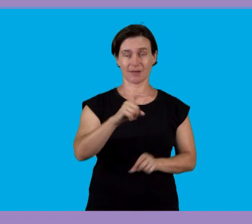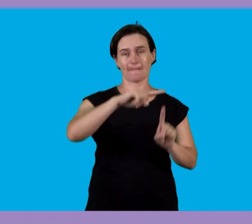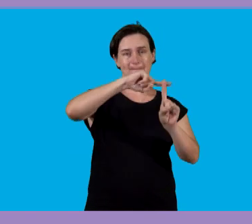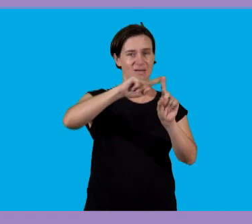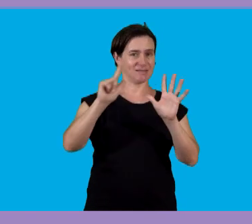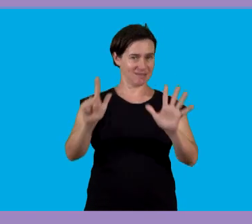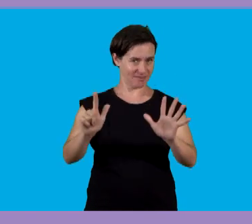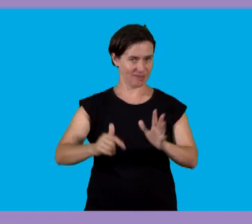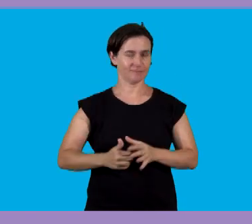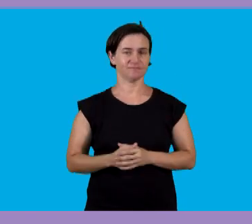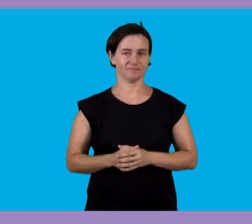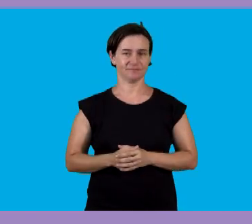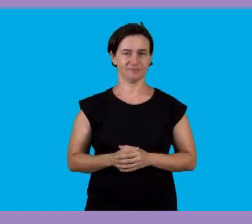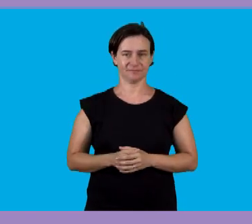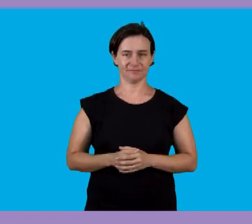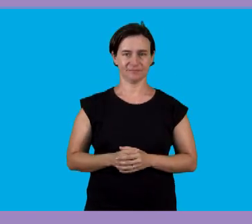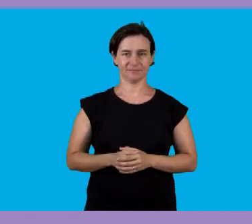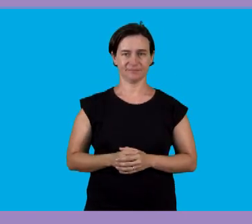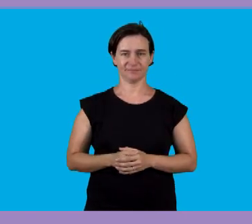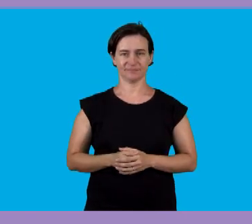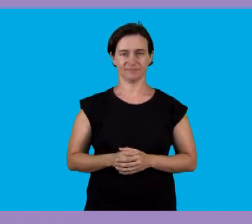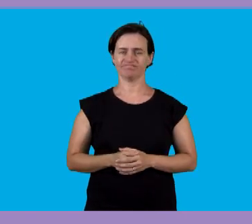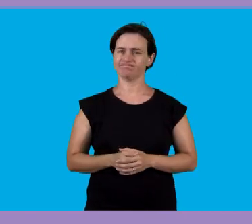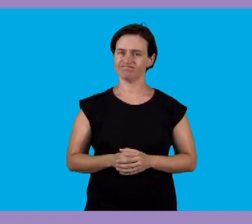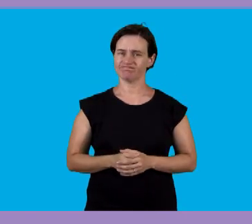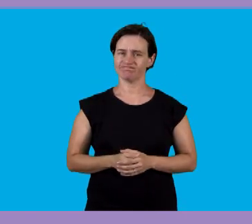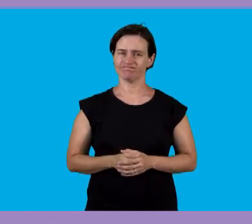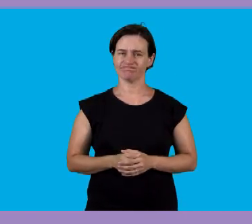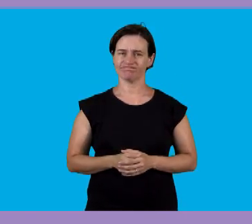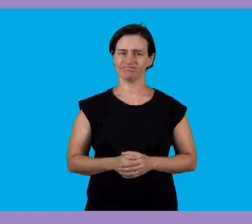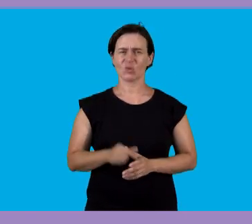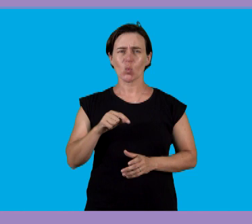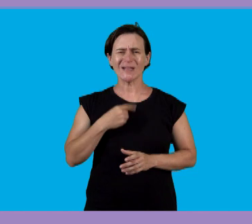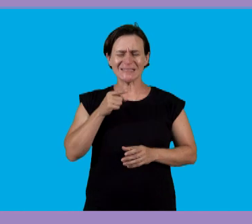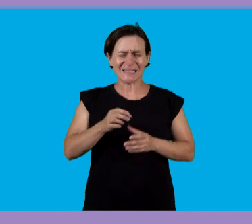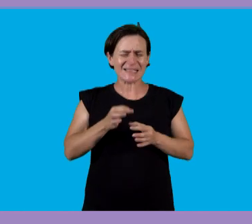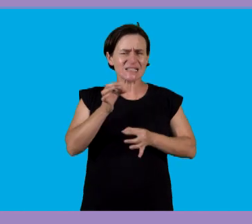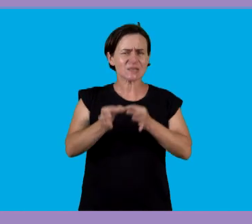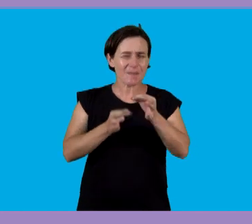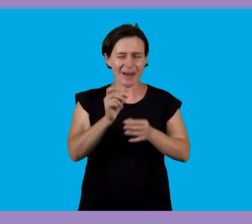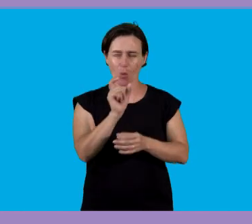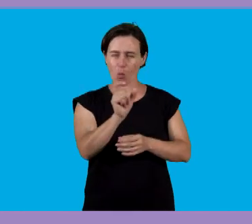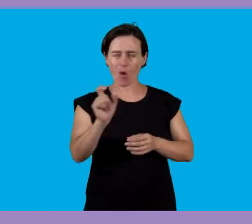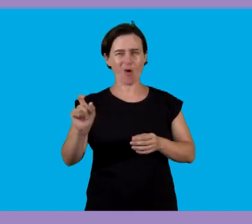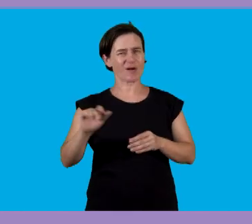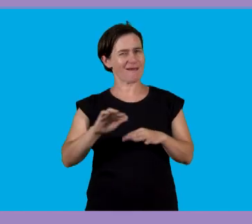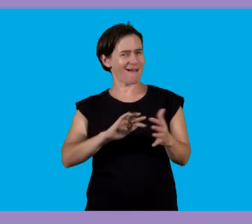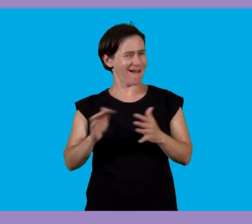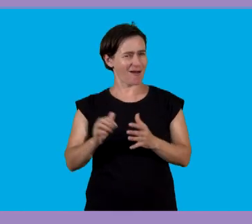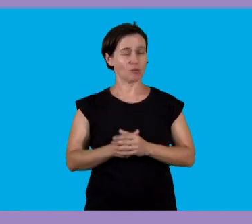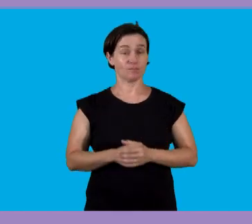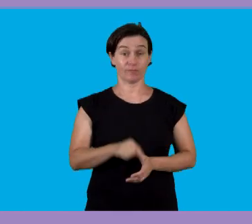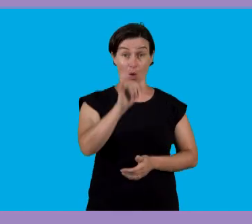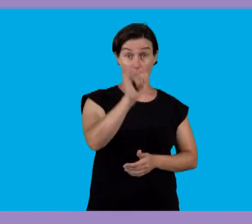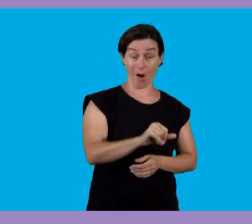to negative 2x plus 7. So how are we going to describe this in words? Now remember